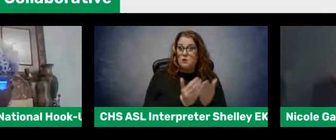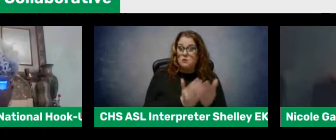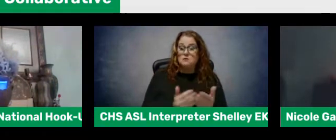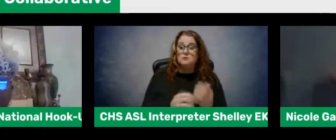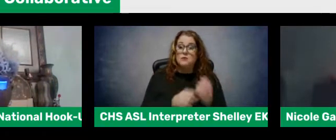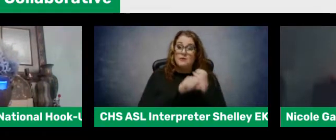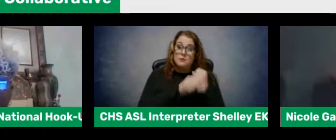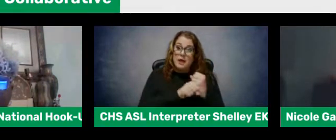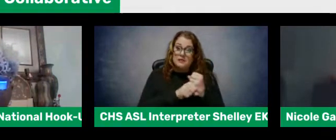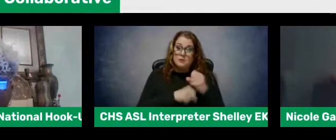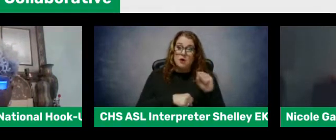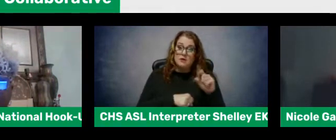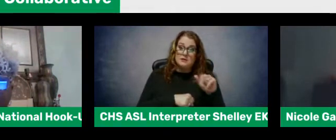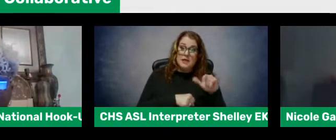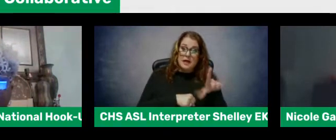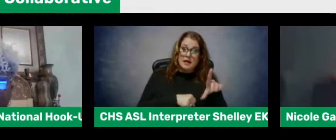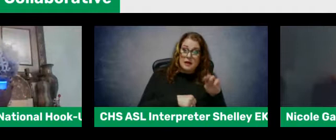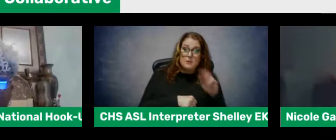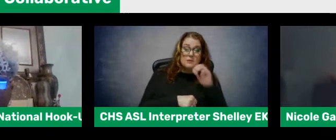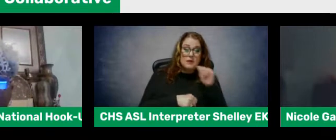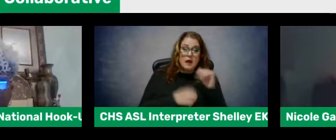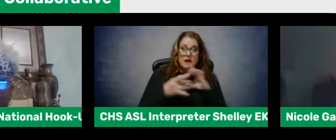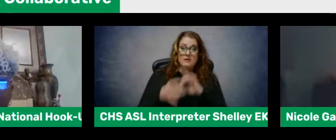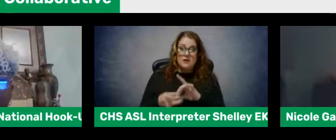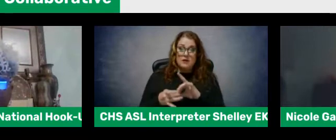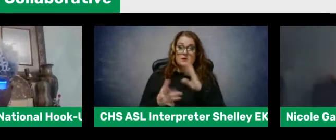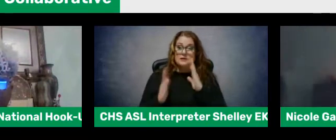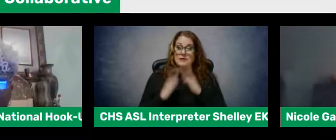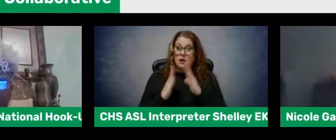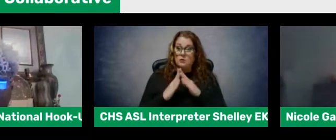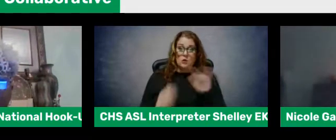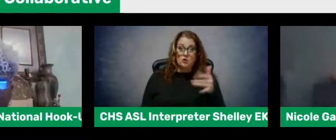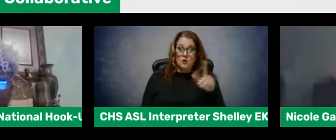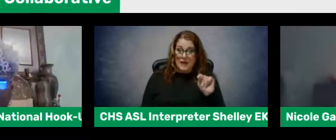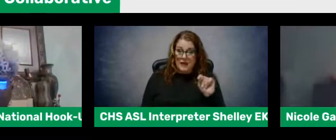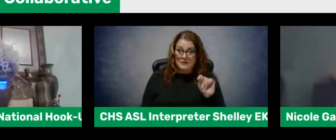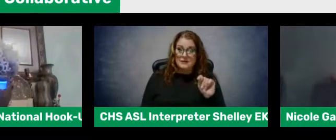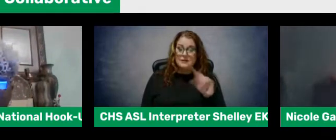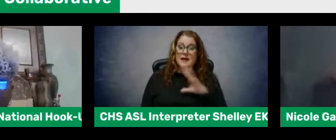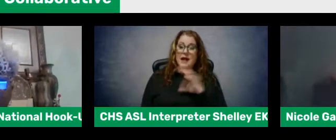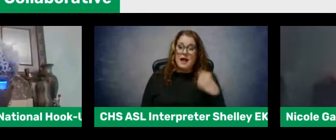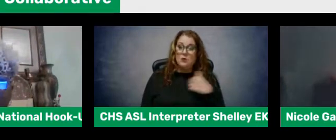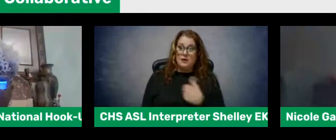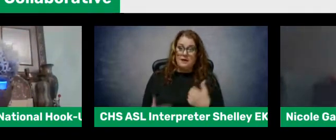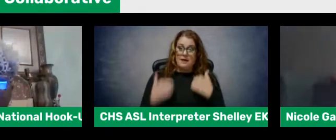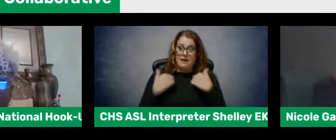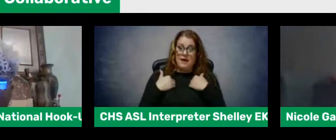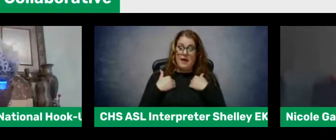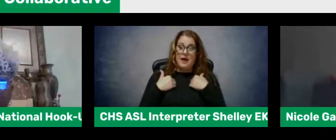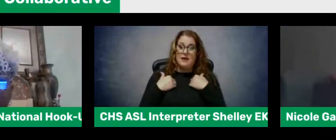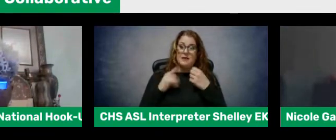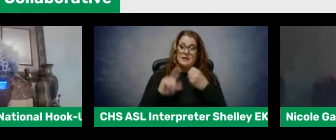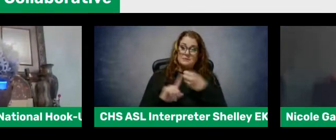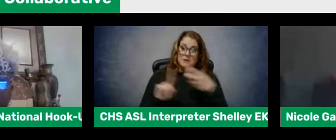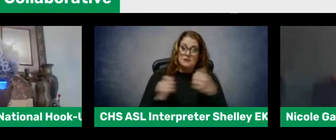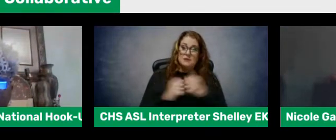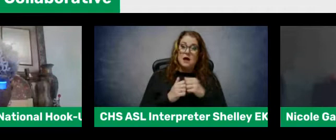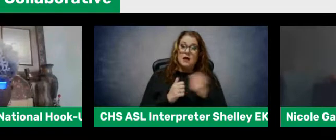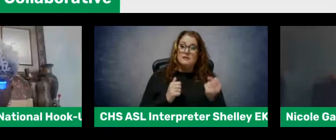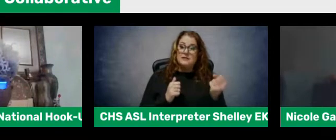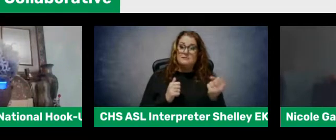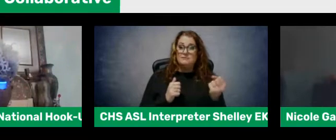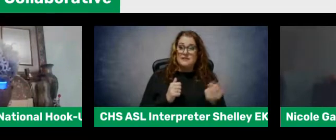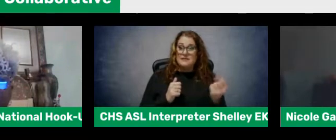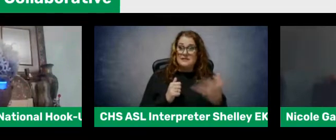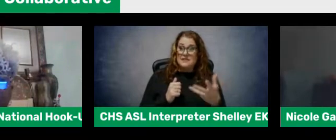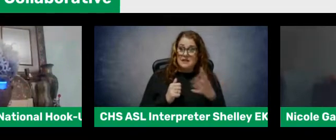stadium, of a non-affiliated team baseball stadium in downtown Joliet. And we have expansion of the casino properties,